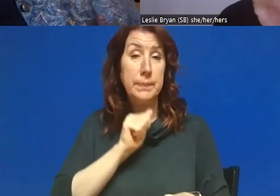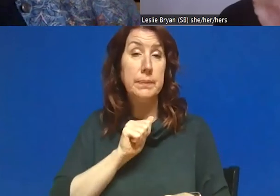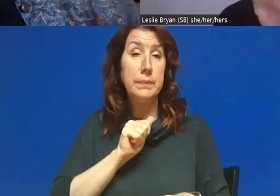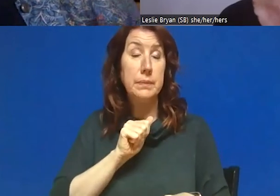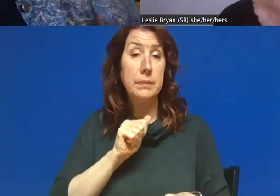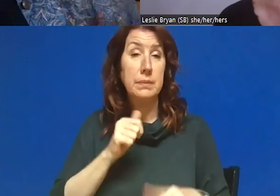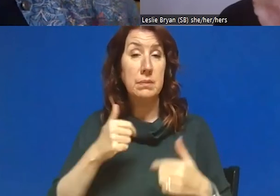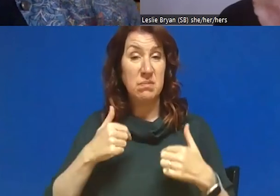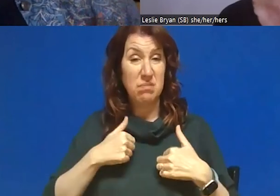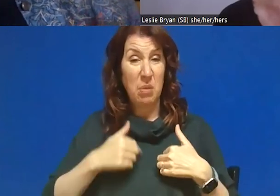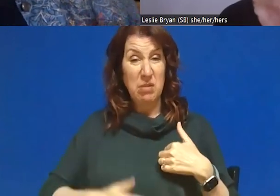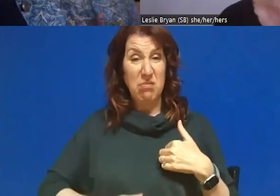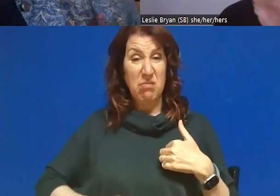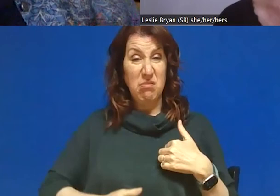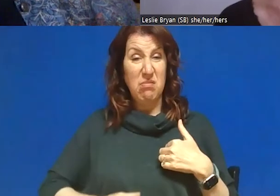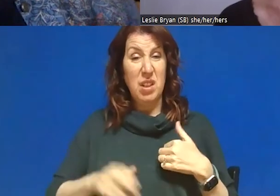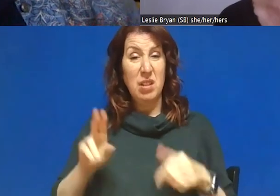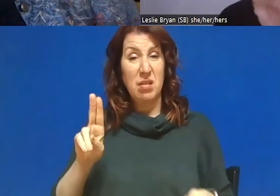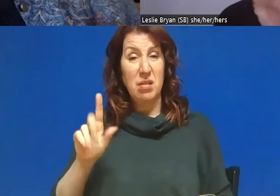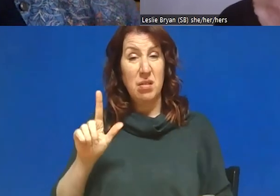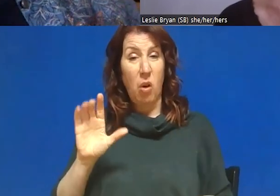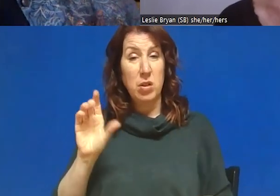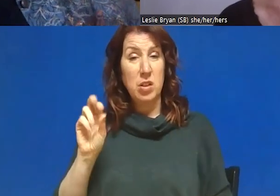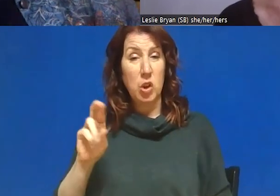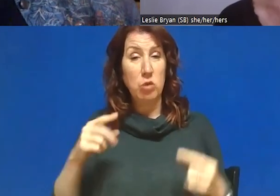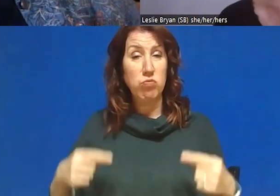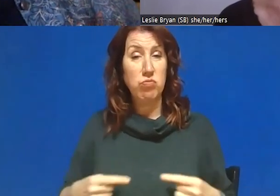getting ulcers from the stress of the last 2 years.